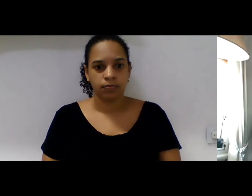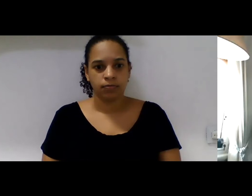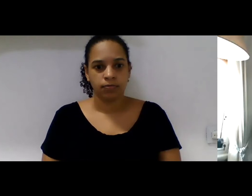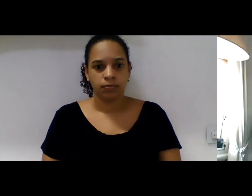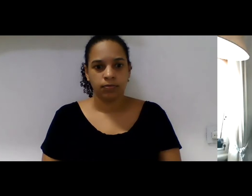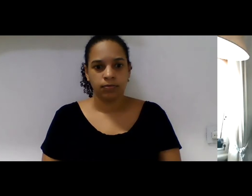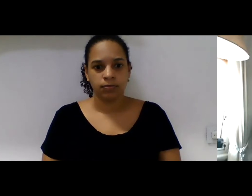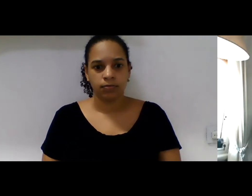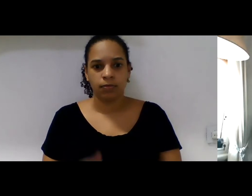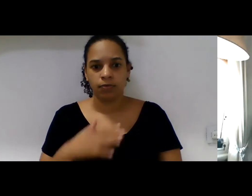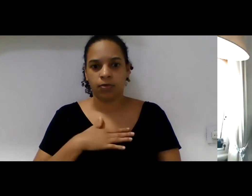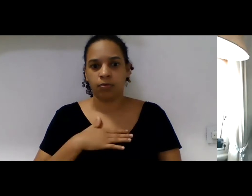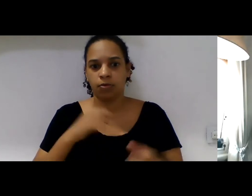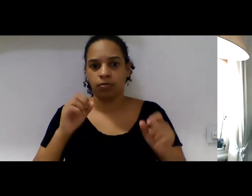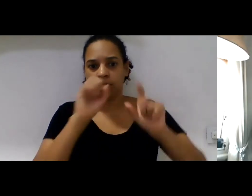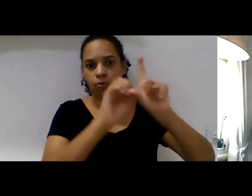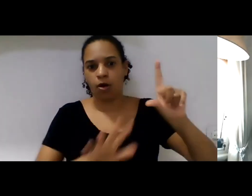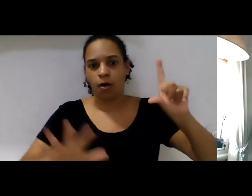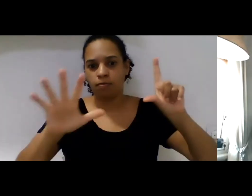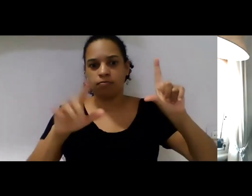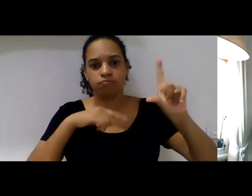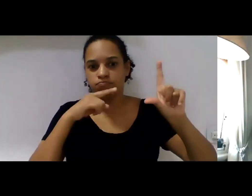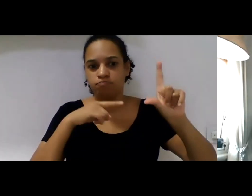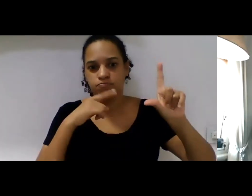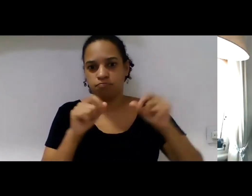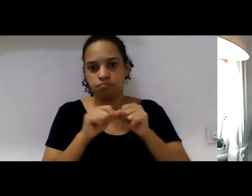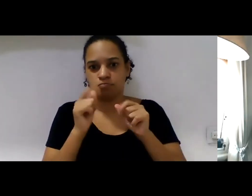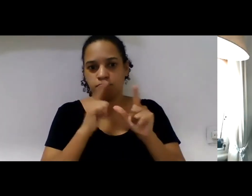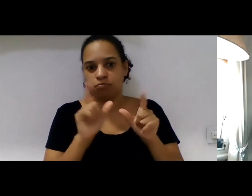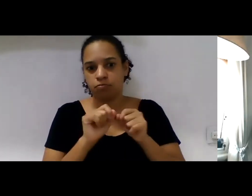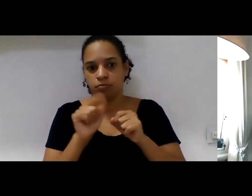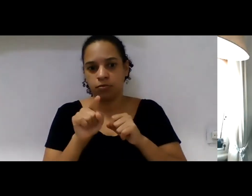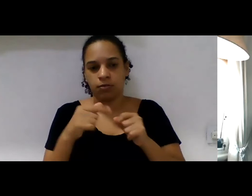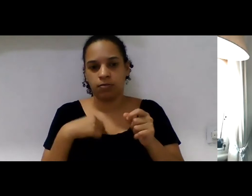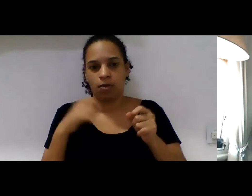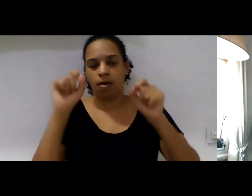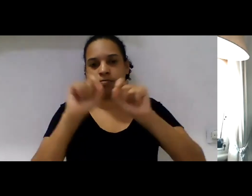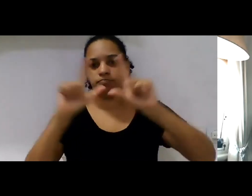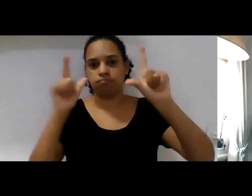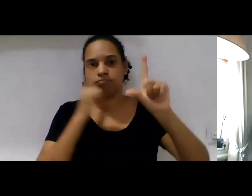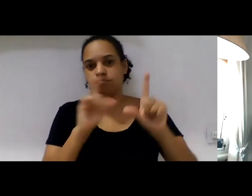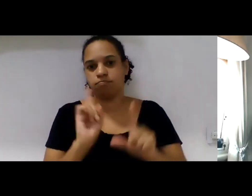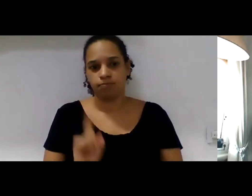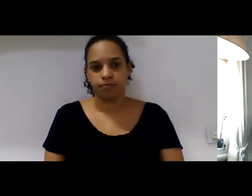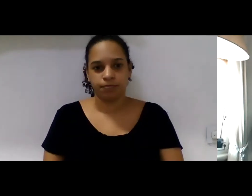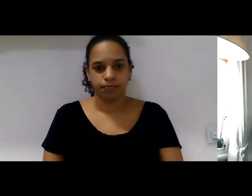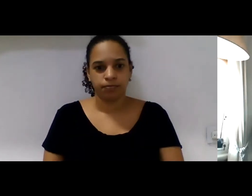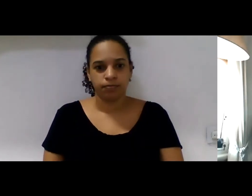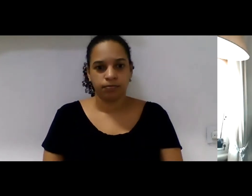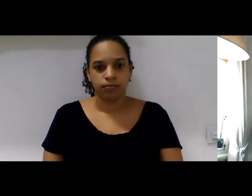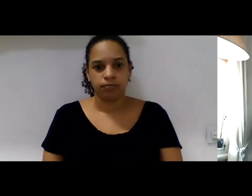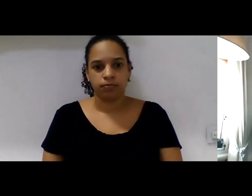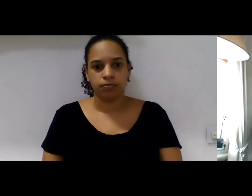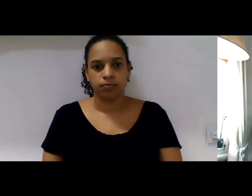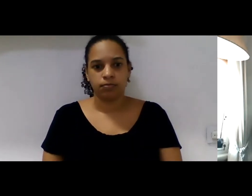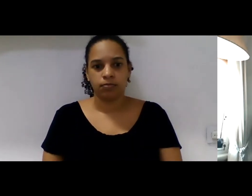I don't look. Let's let the share screen go. It doesn't matter. Okay. I have your talk here. I can